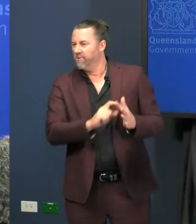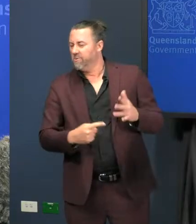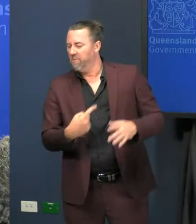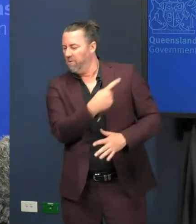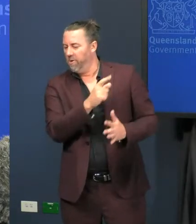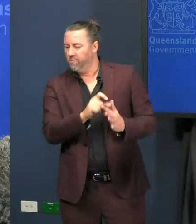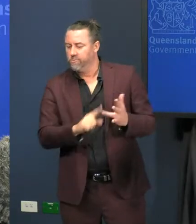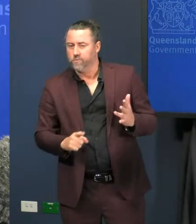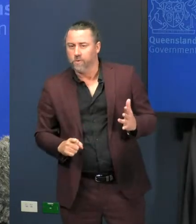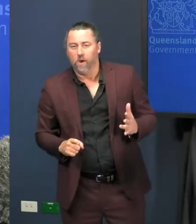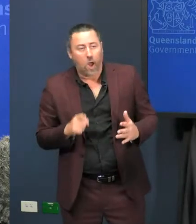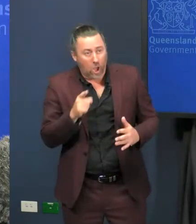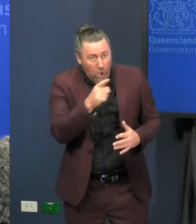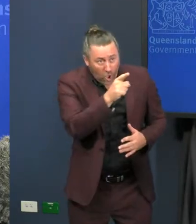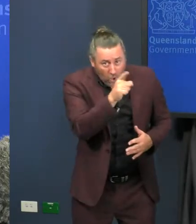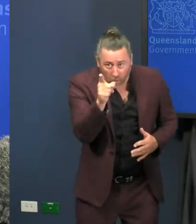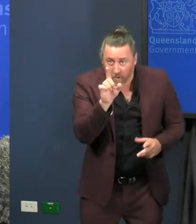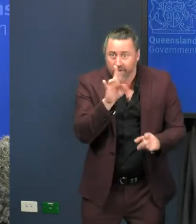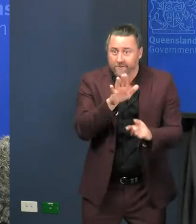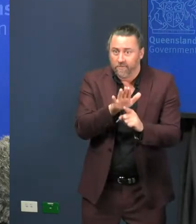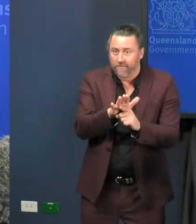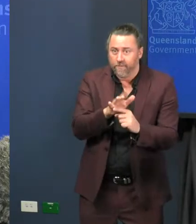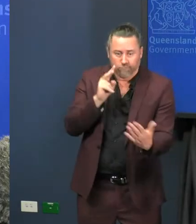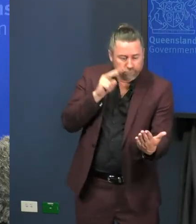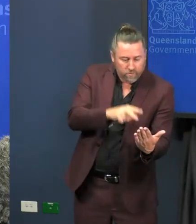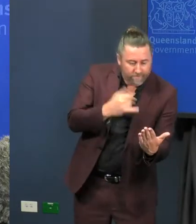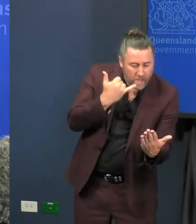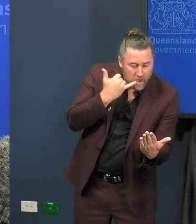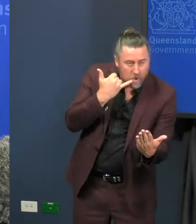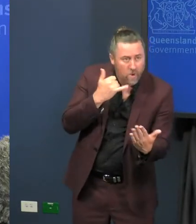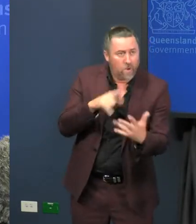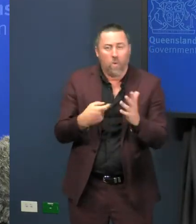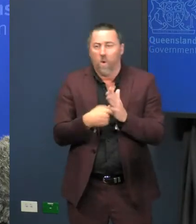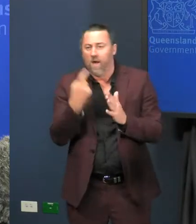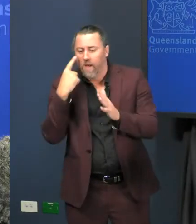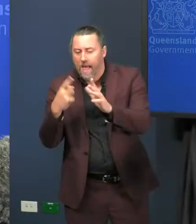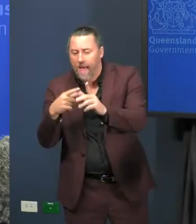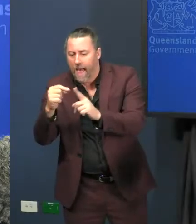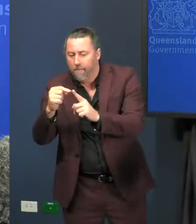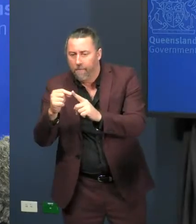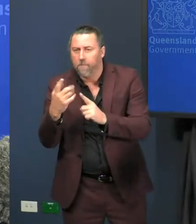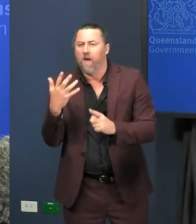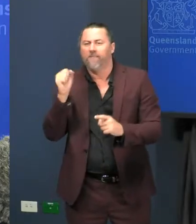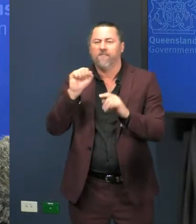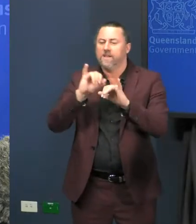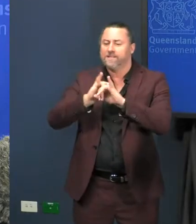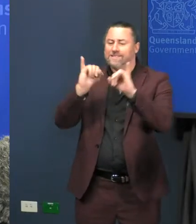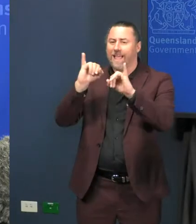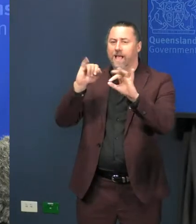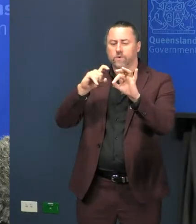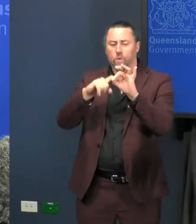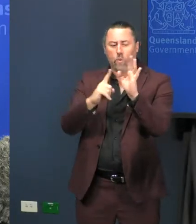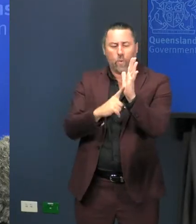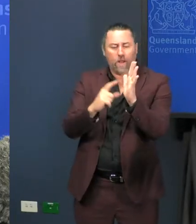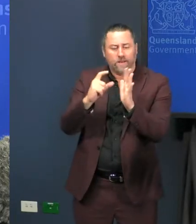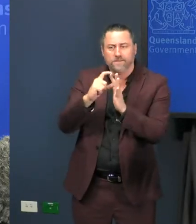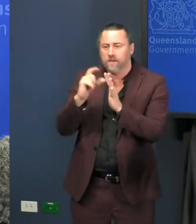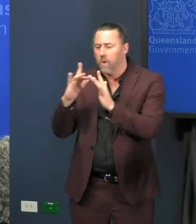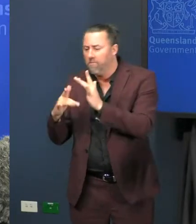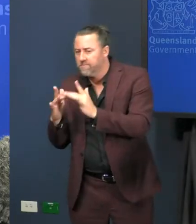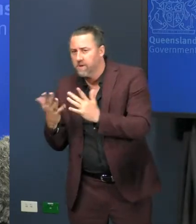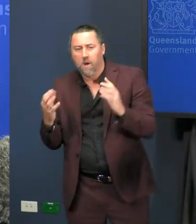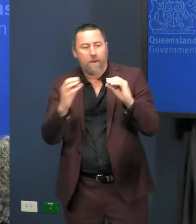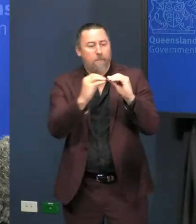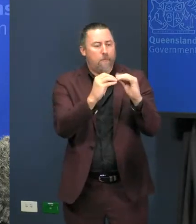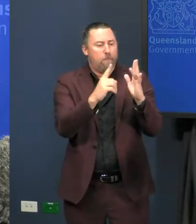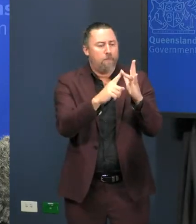messages is one element, but it's also important that people, for example, go to the Disaster QLD website, that they go to the BOMS website, do all